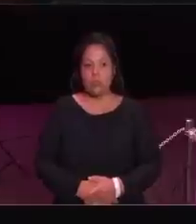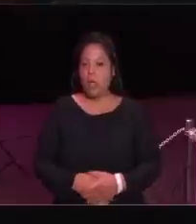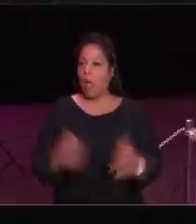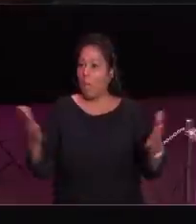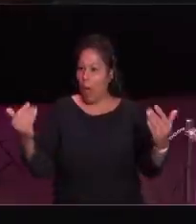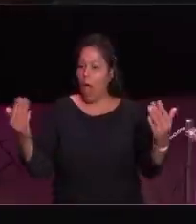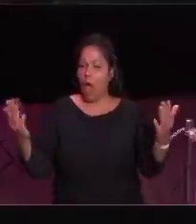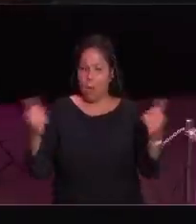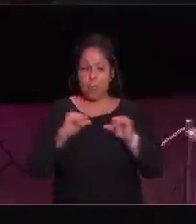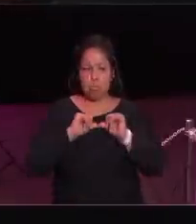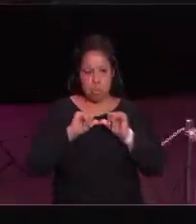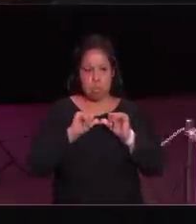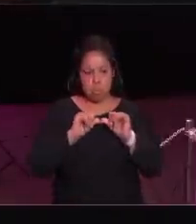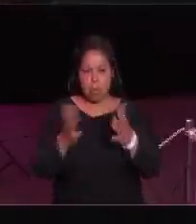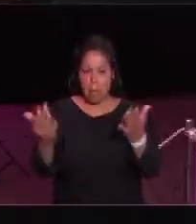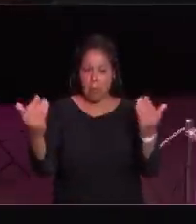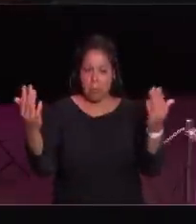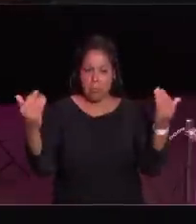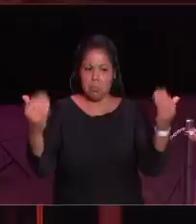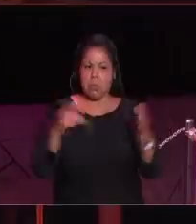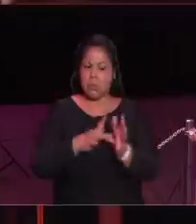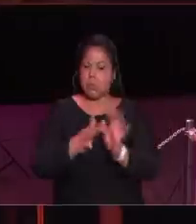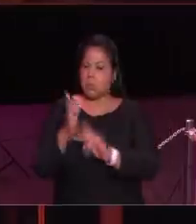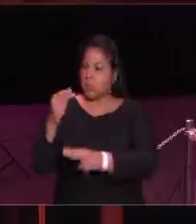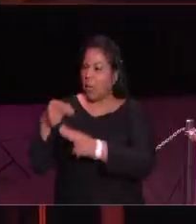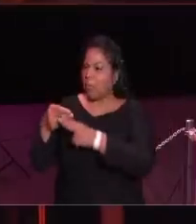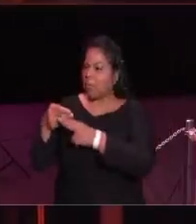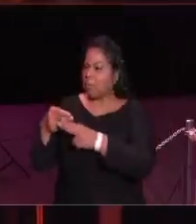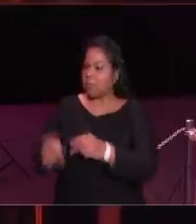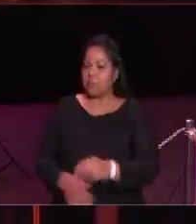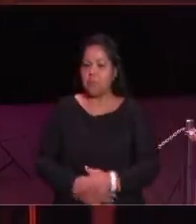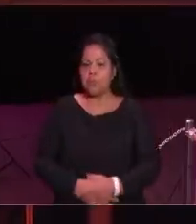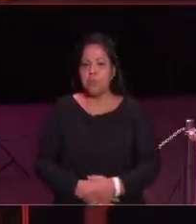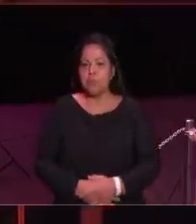Sigan pasando, hermanos. Come, come. In Jesus' name.